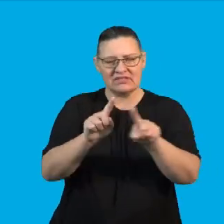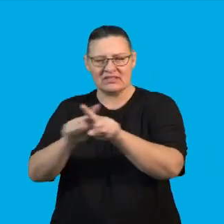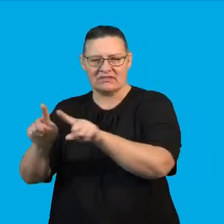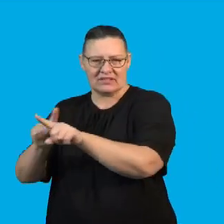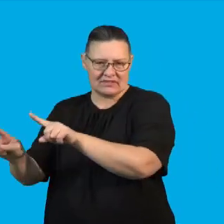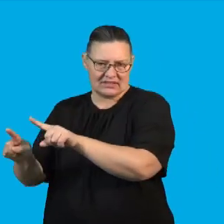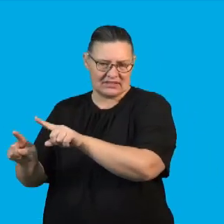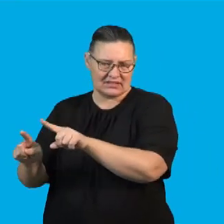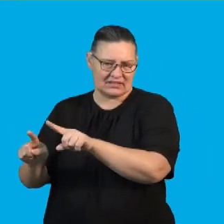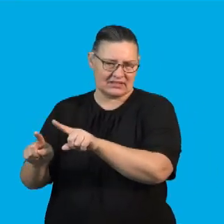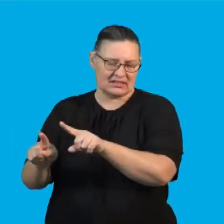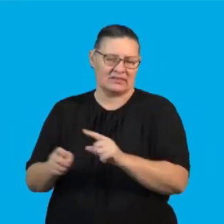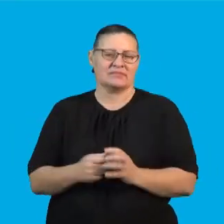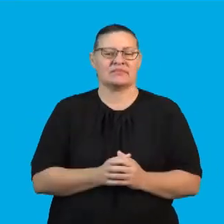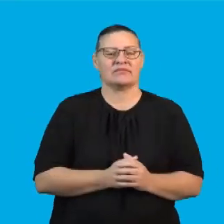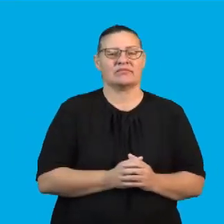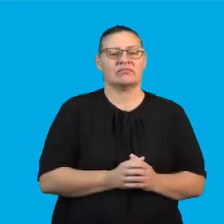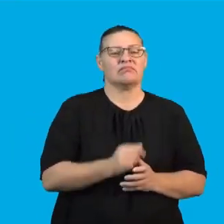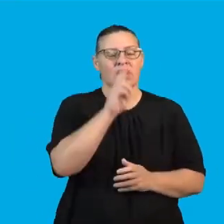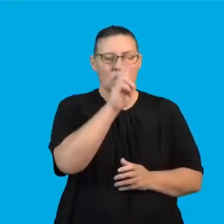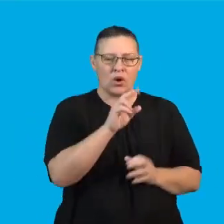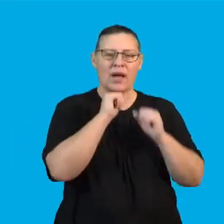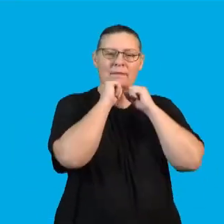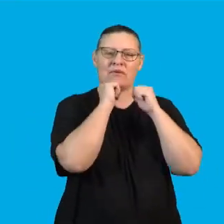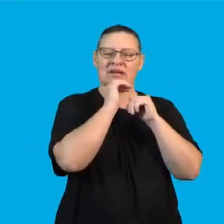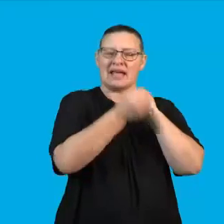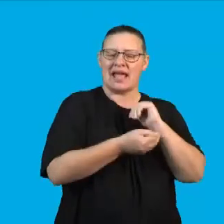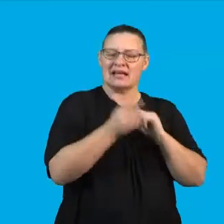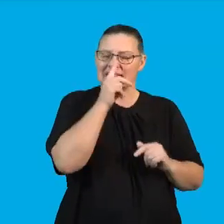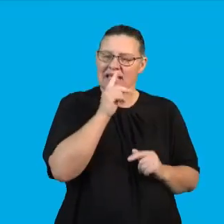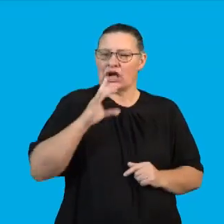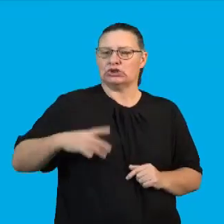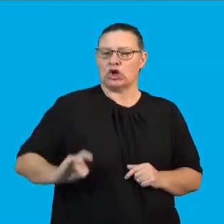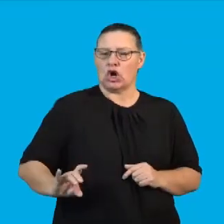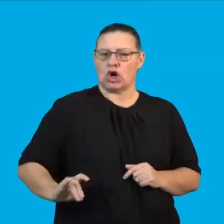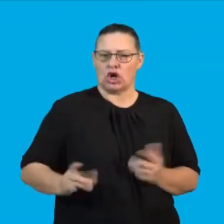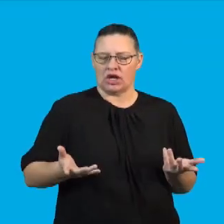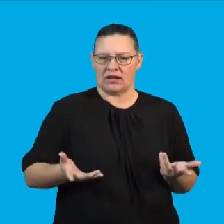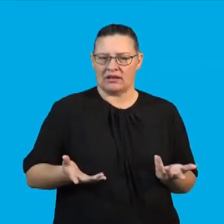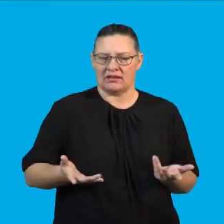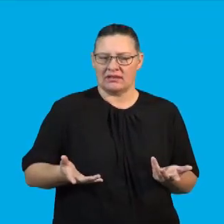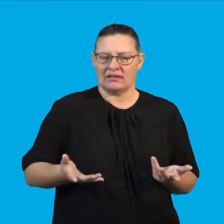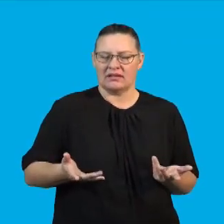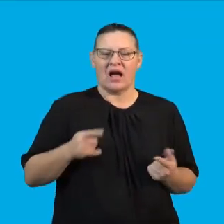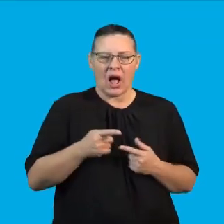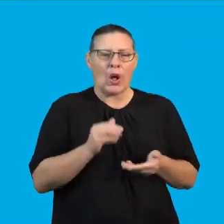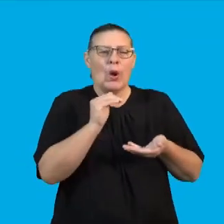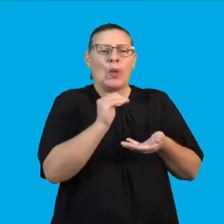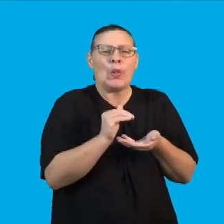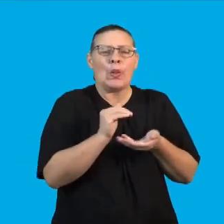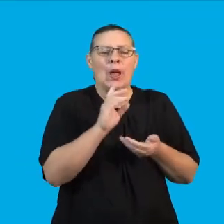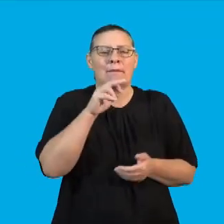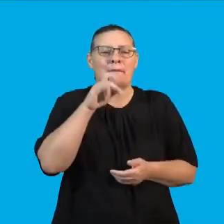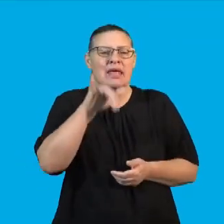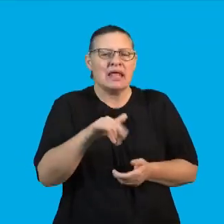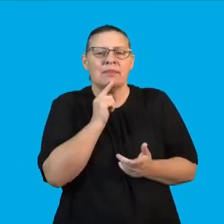organisms. So when we speak of parental care, look at this dog here. And the small puppies, all of them, they